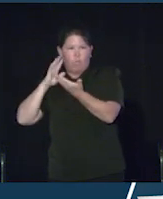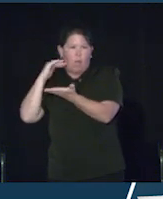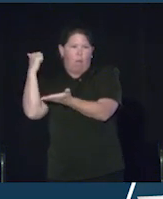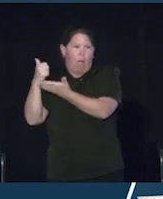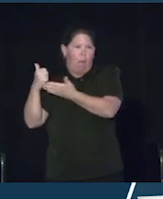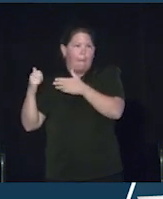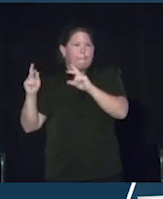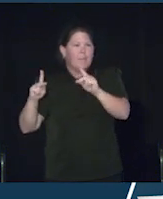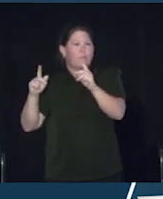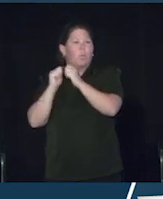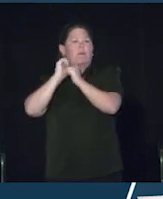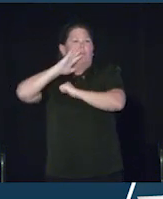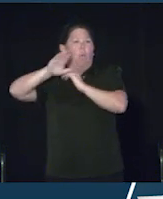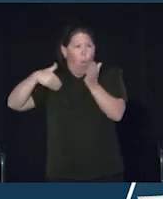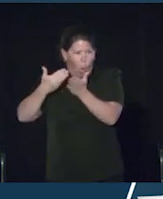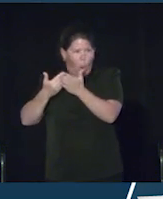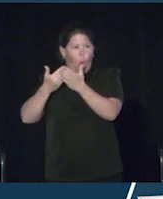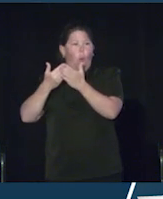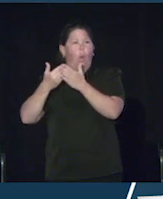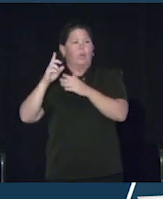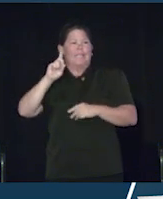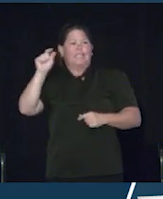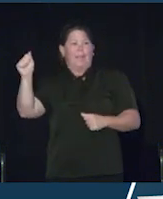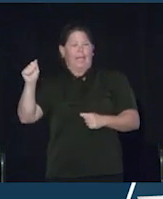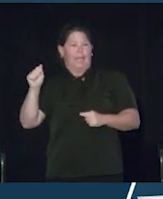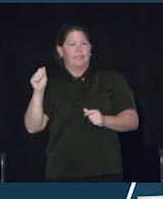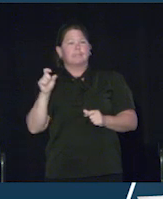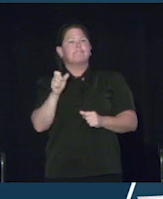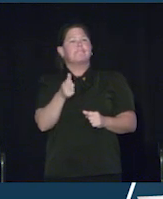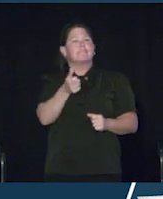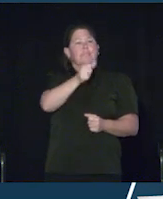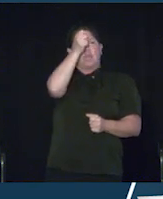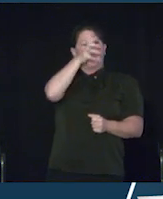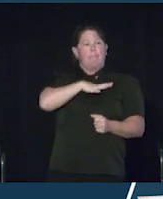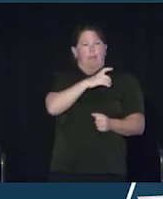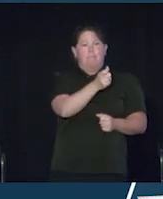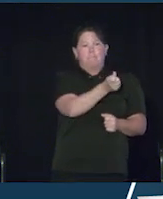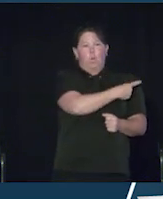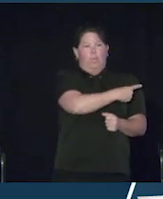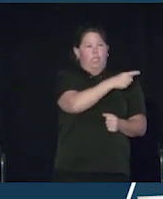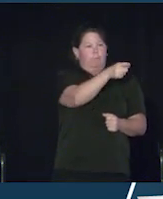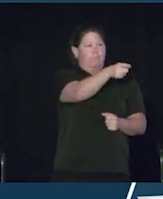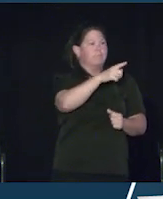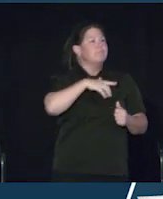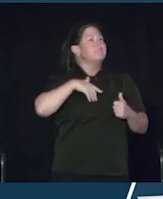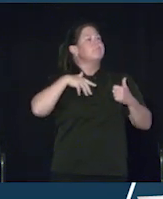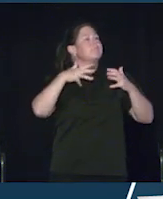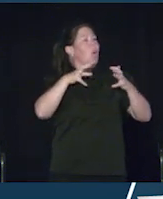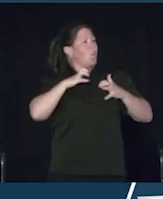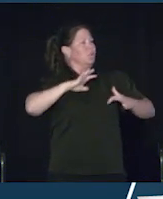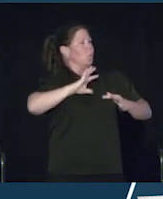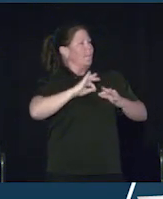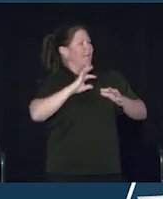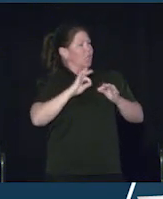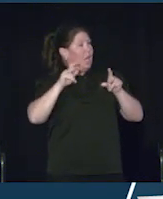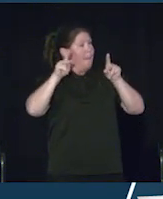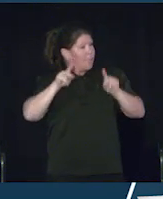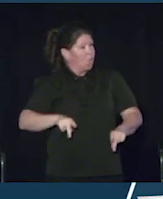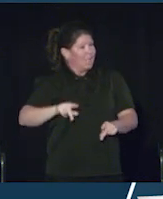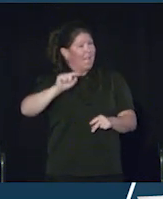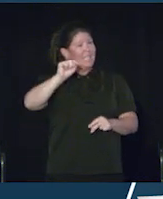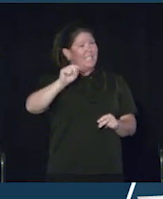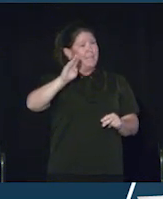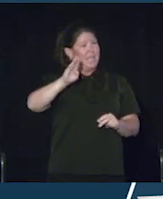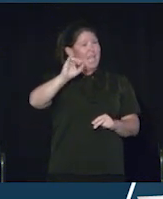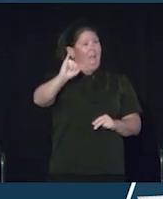minute. We also want to mention that if a person may have a TBI prior to the age